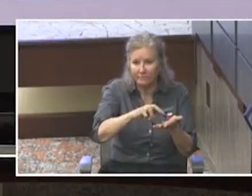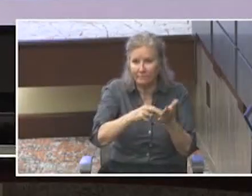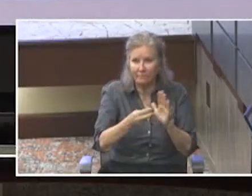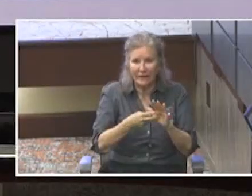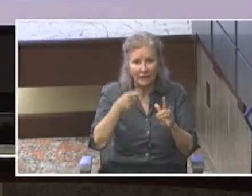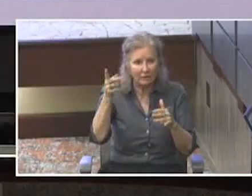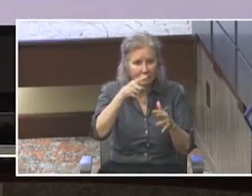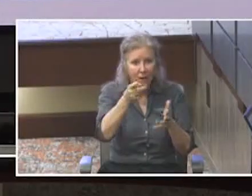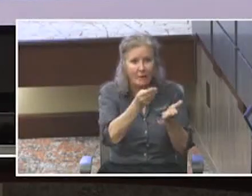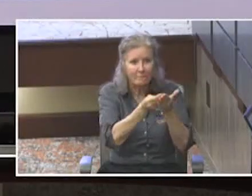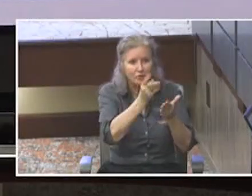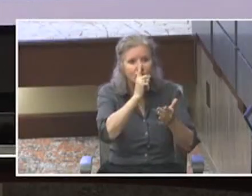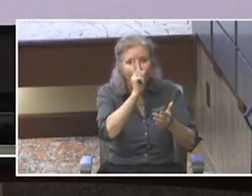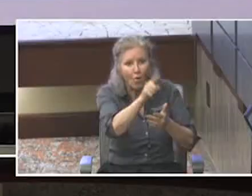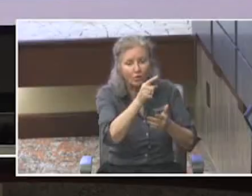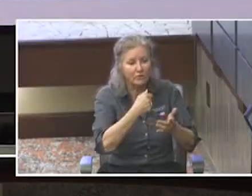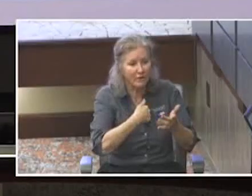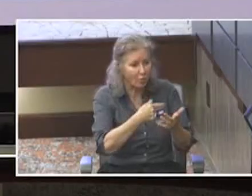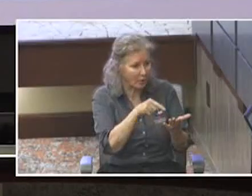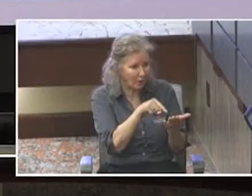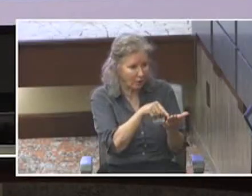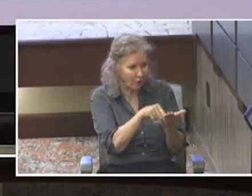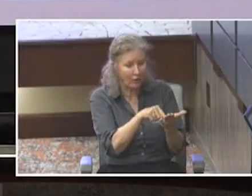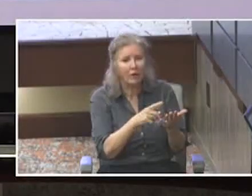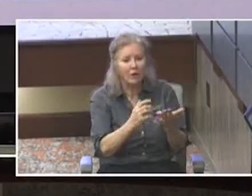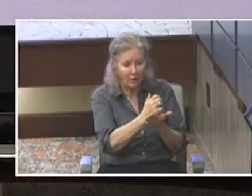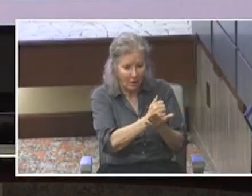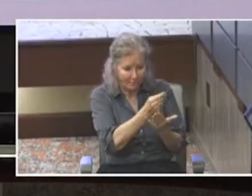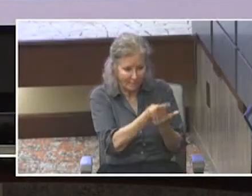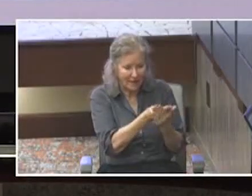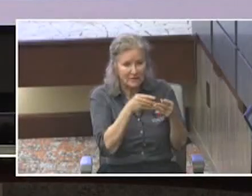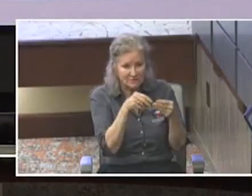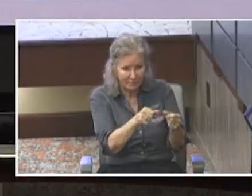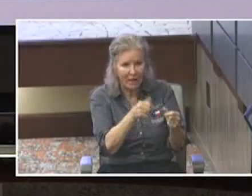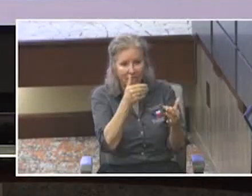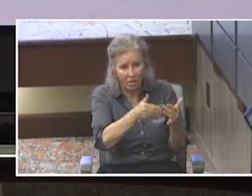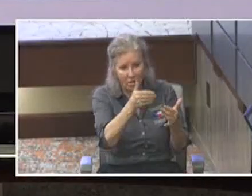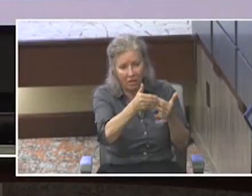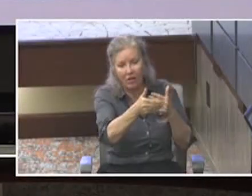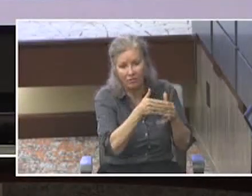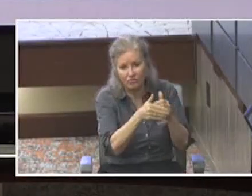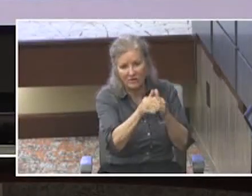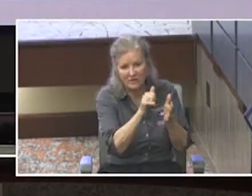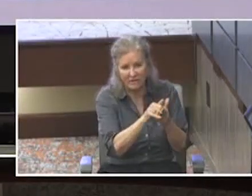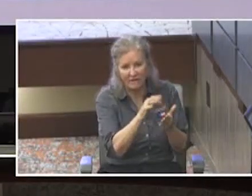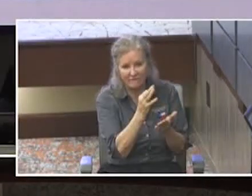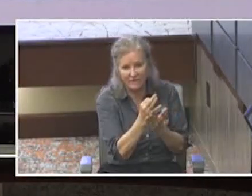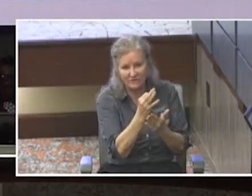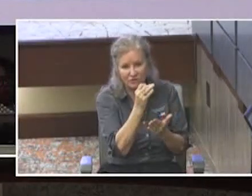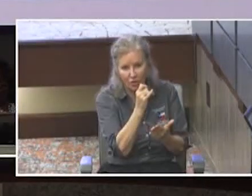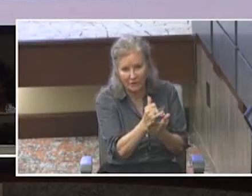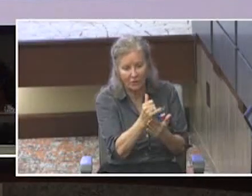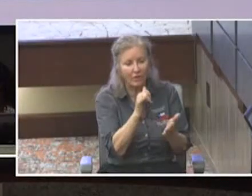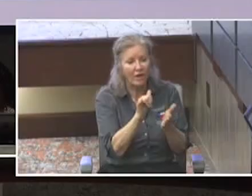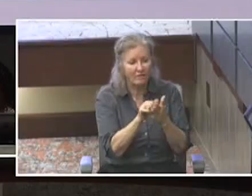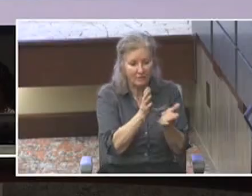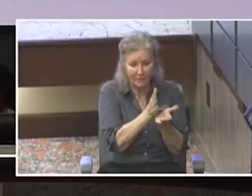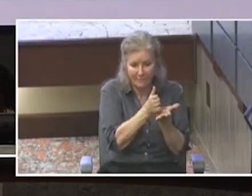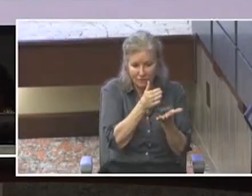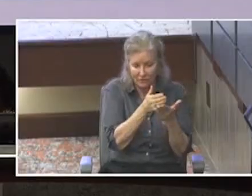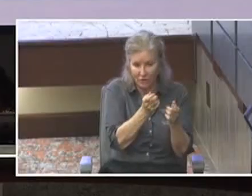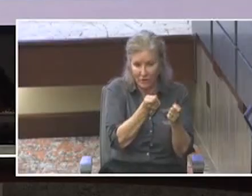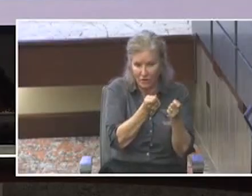are purchase orders that reserve money to be spent throughout the rest of the fiscal year. Those are a budgetary